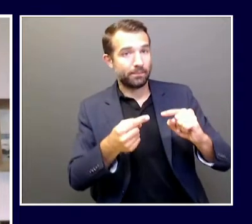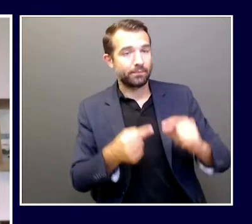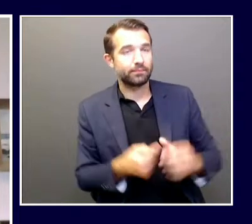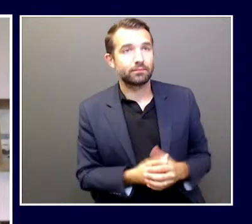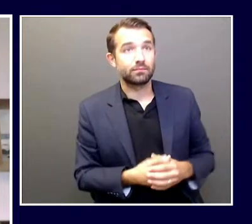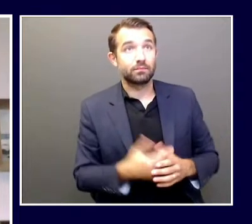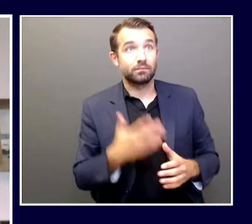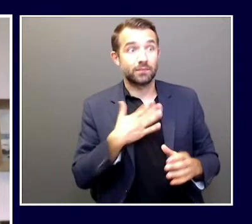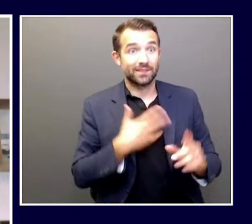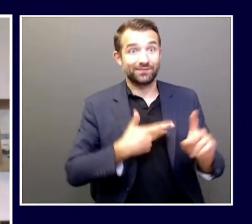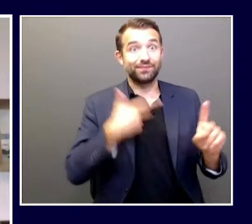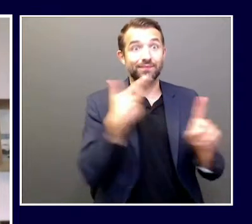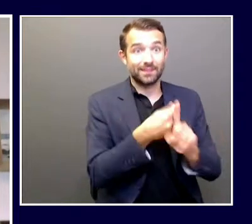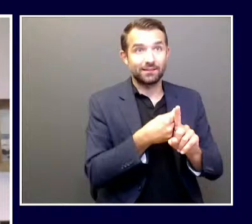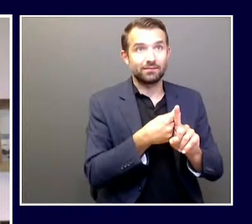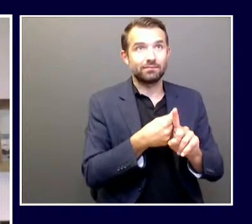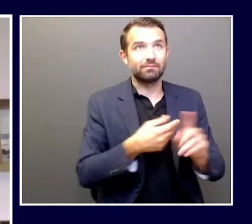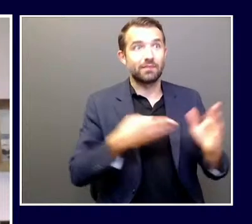COVID.